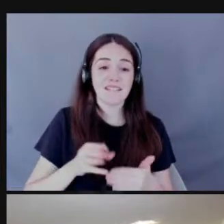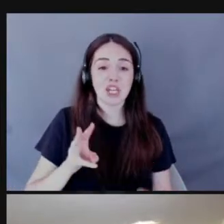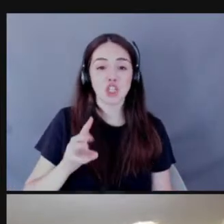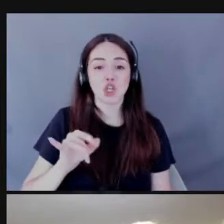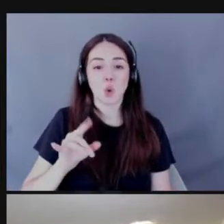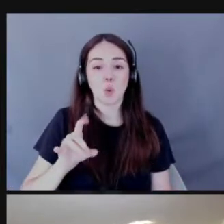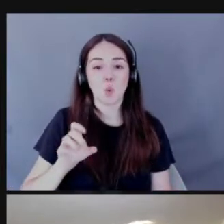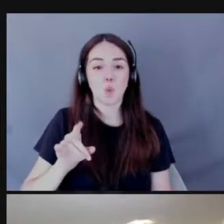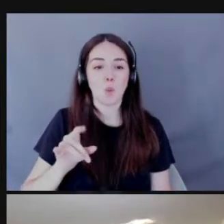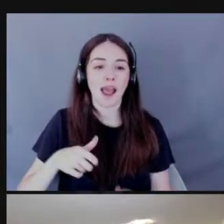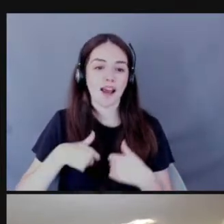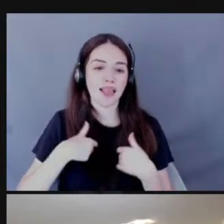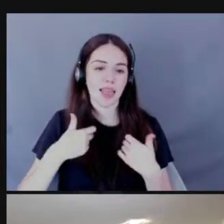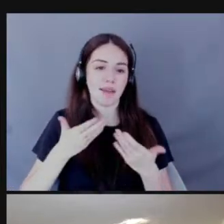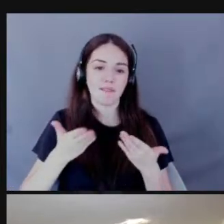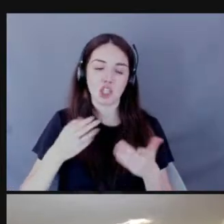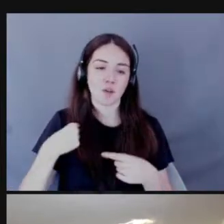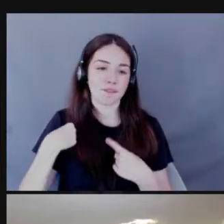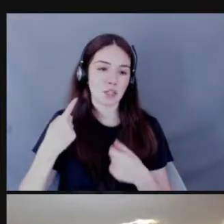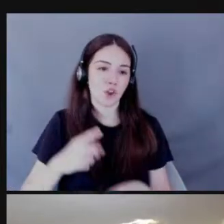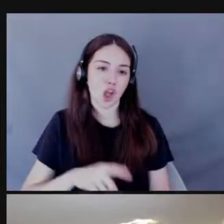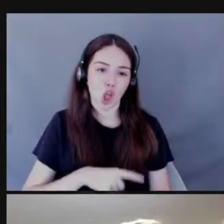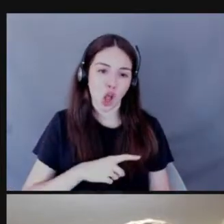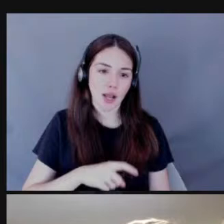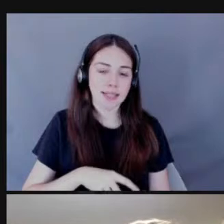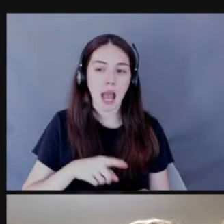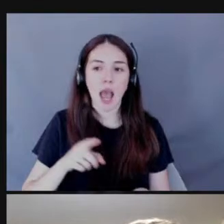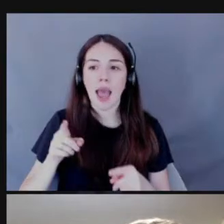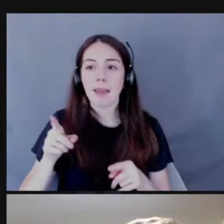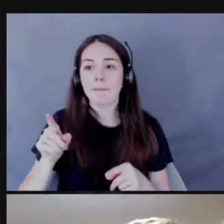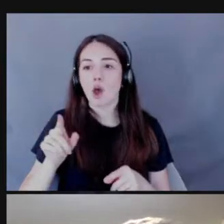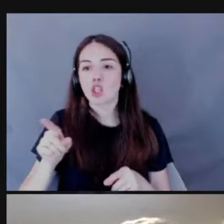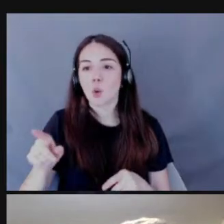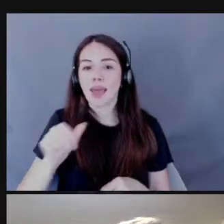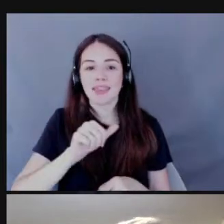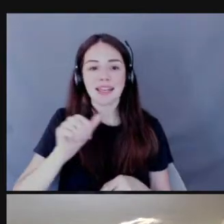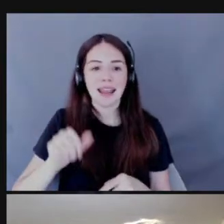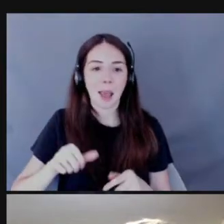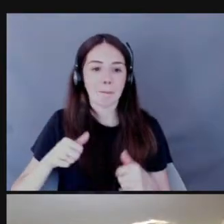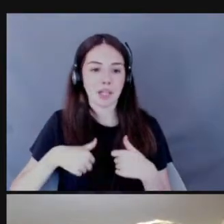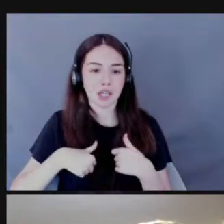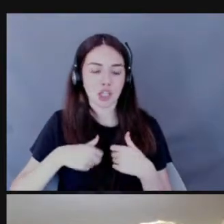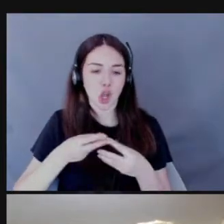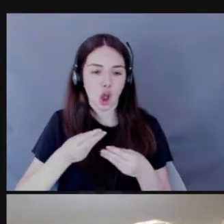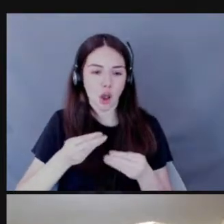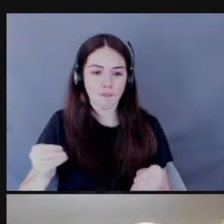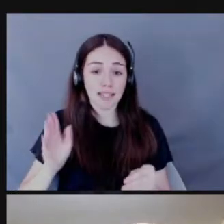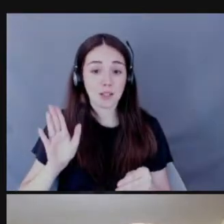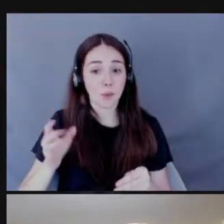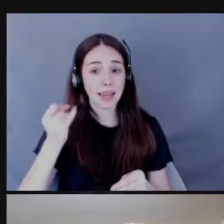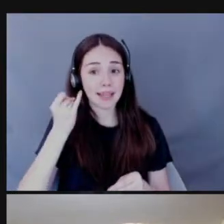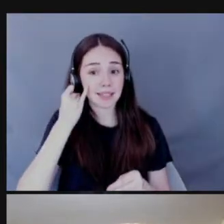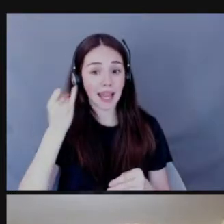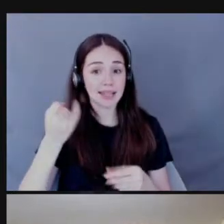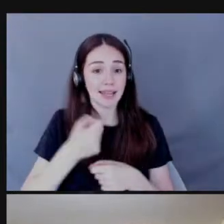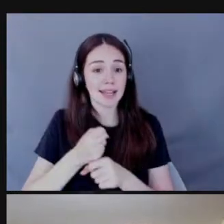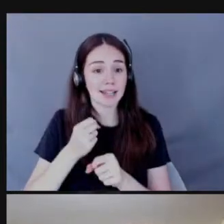time, and he had been in the Annapolis office, and it was his idea to do the coloring book for Chessie.